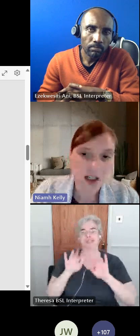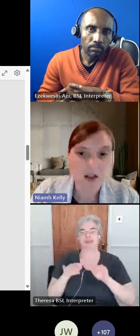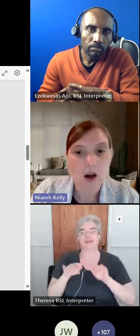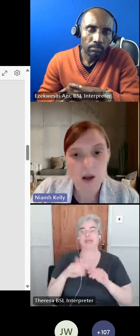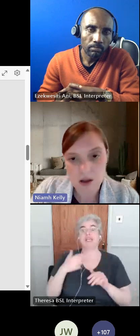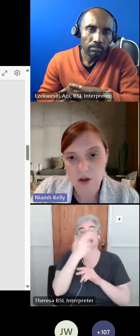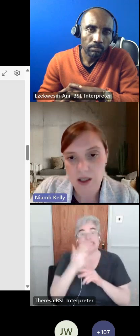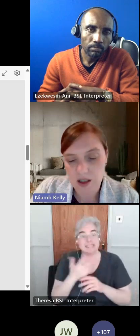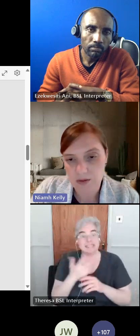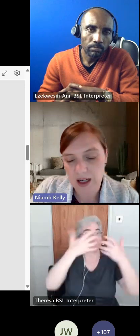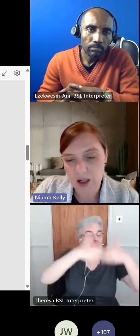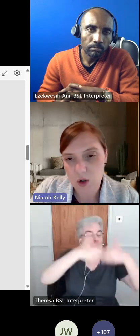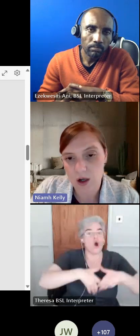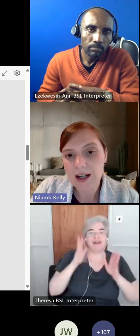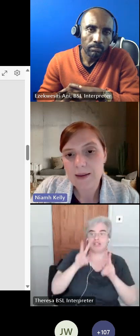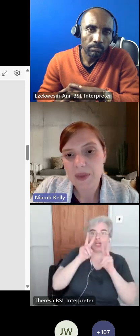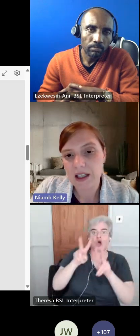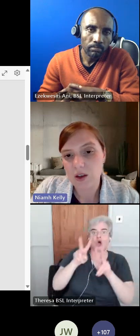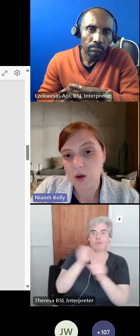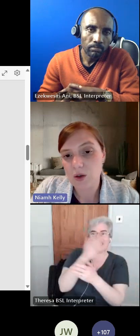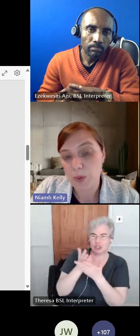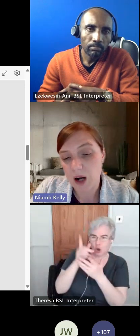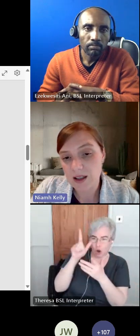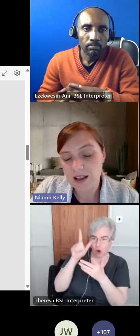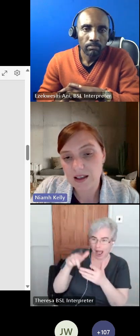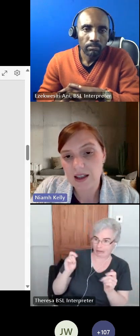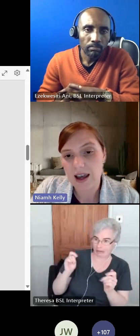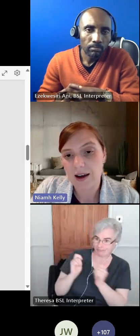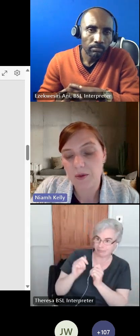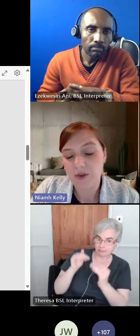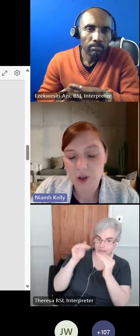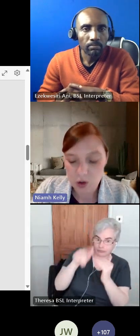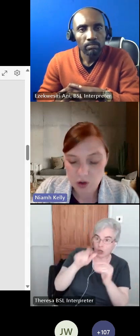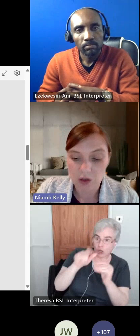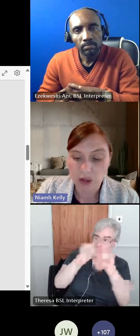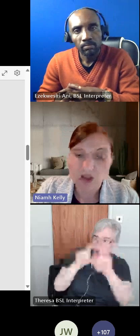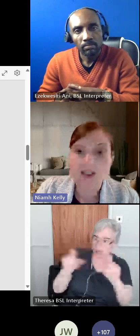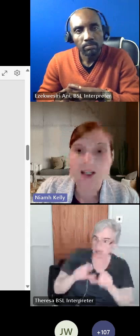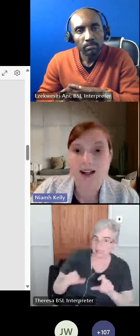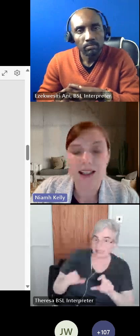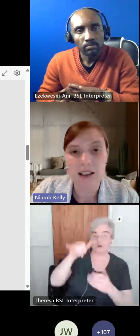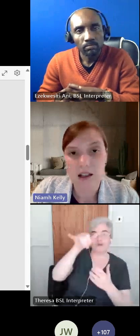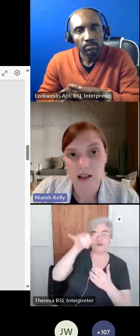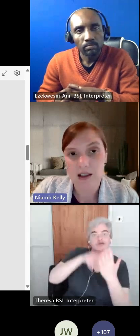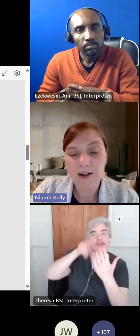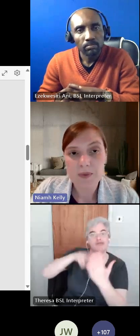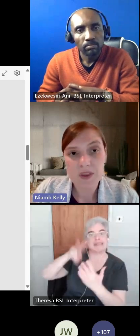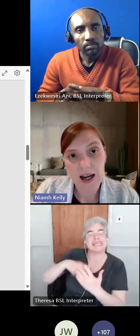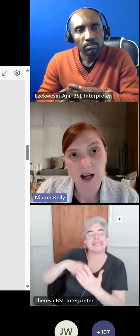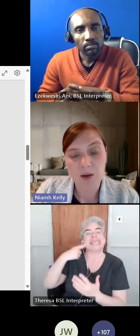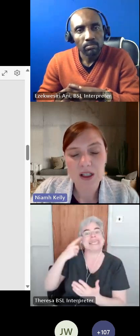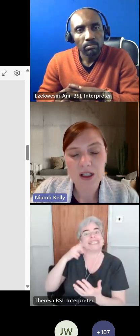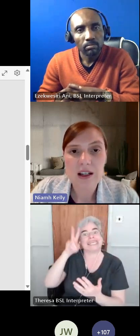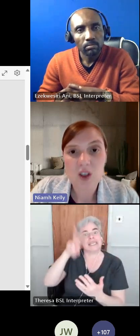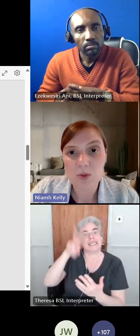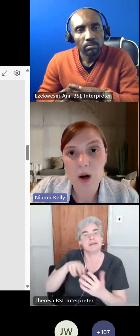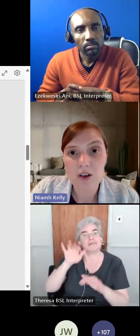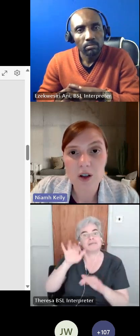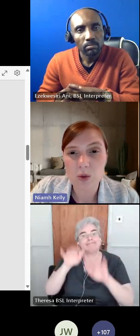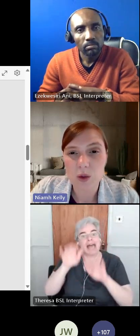your engineers also need to make sure that those boxes for screen readers are easily